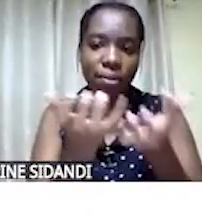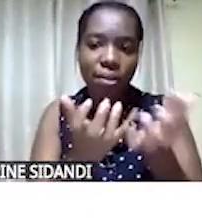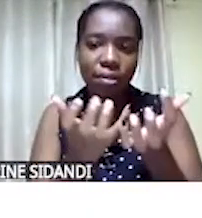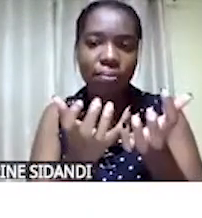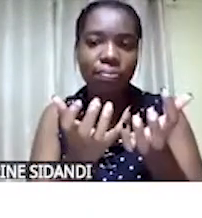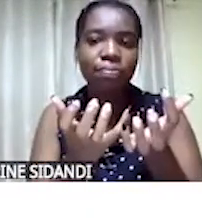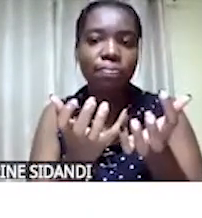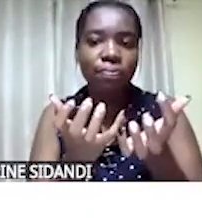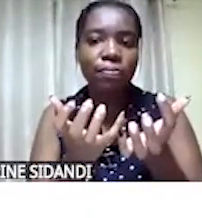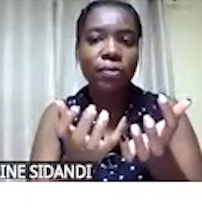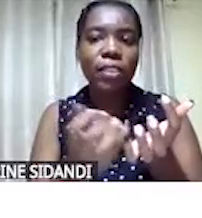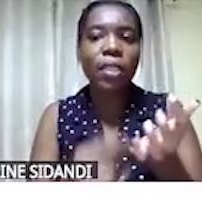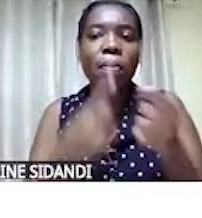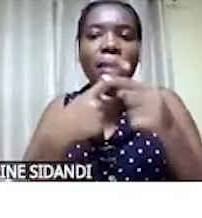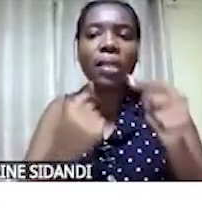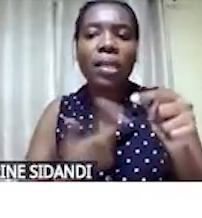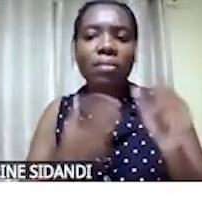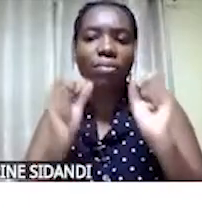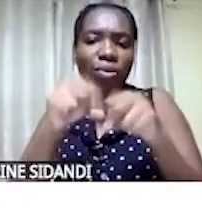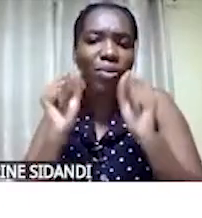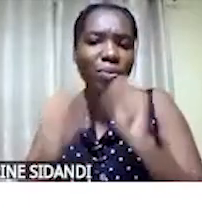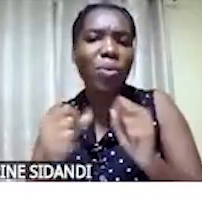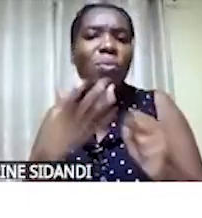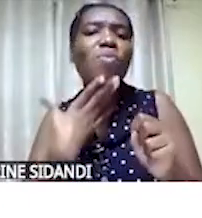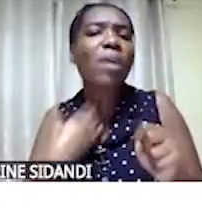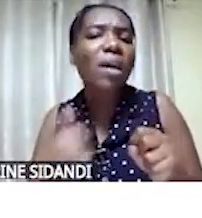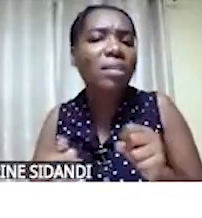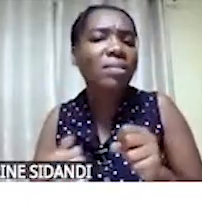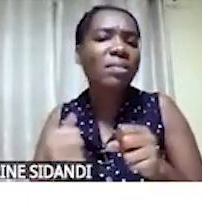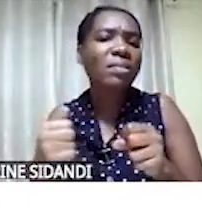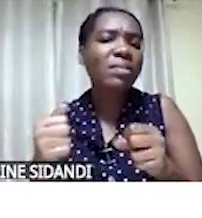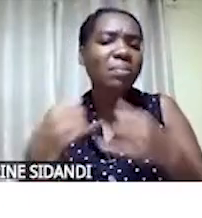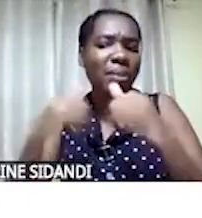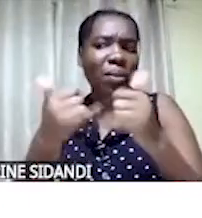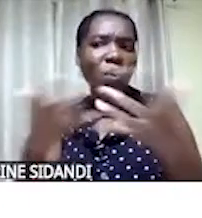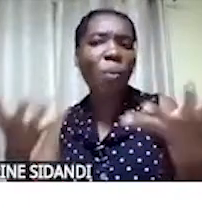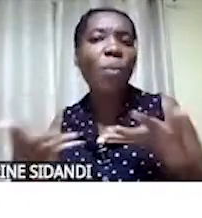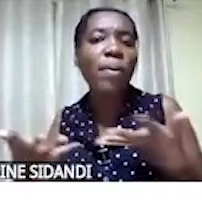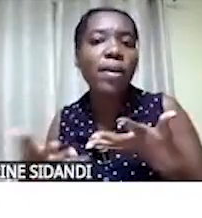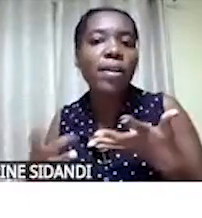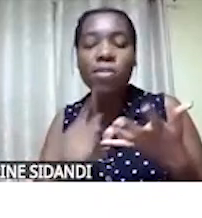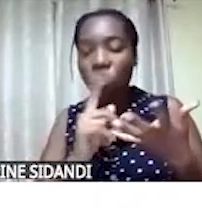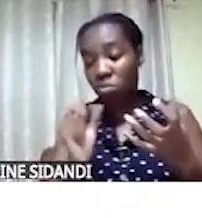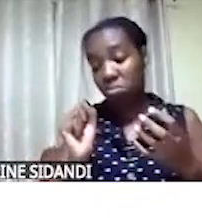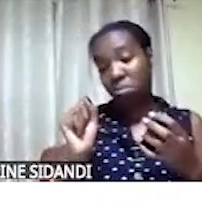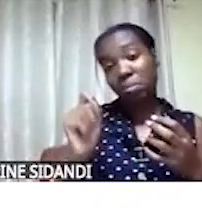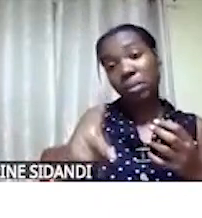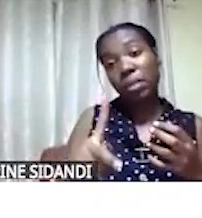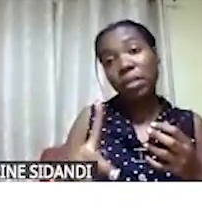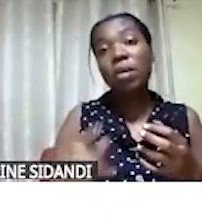but where do we want to play within this? So they said, okay, so we want to be at